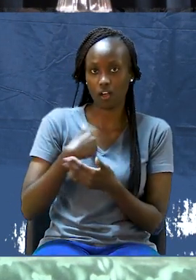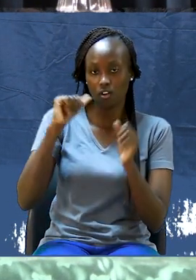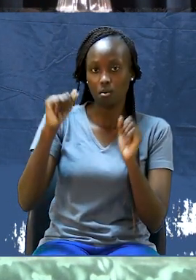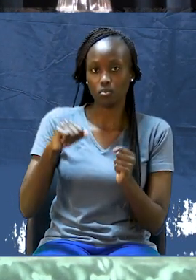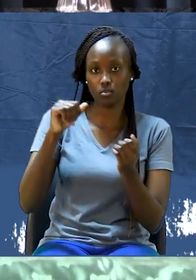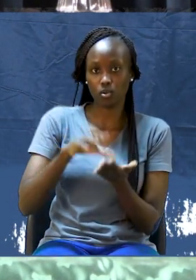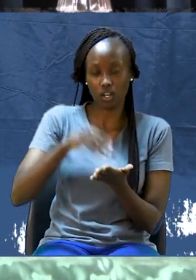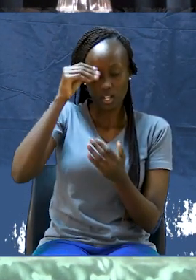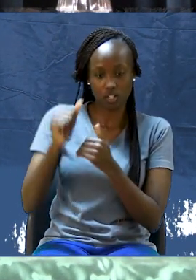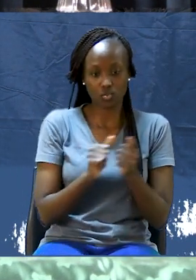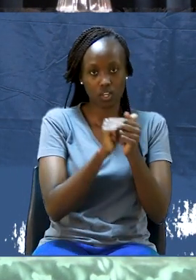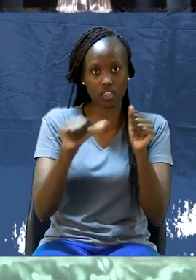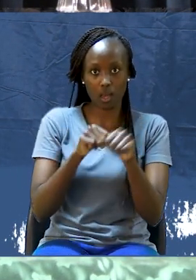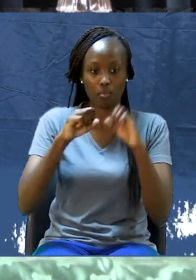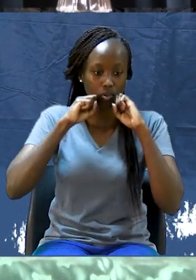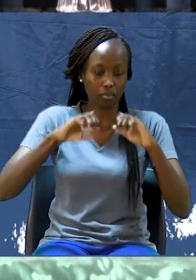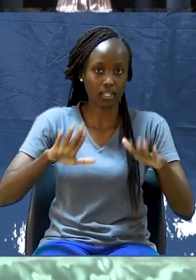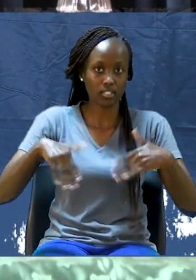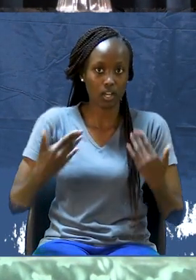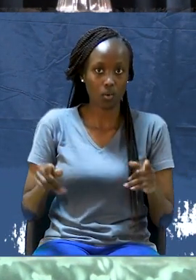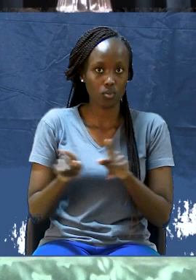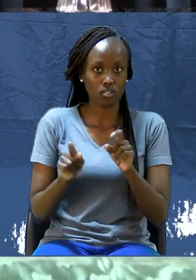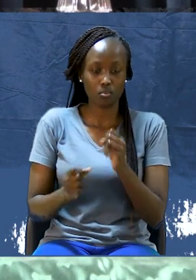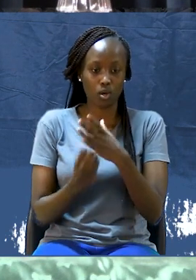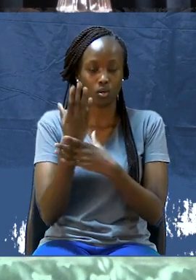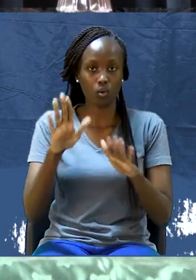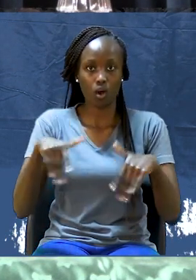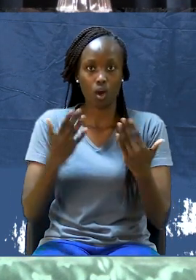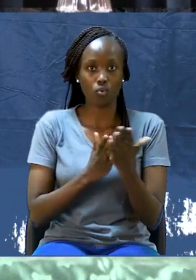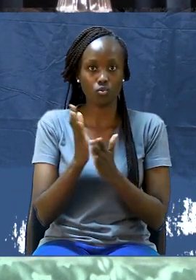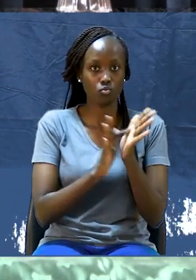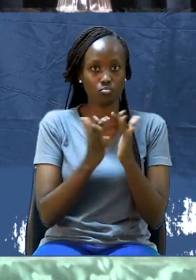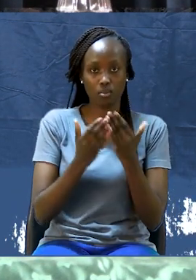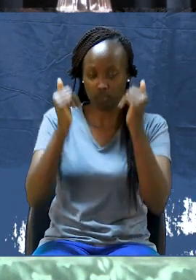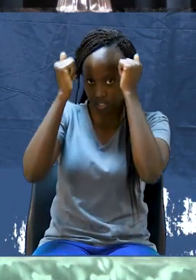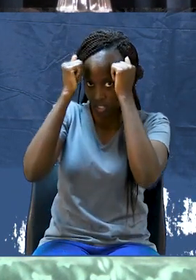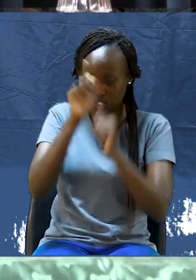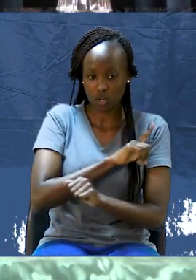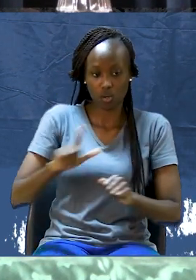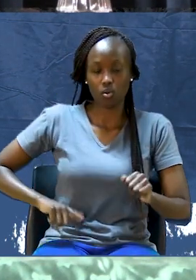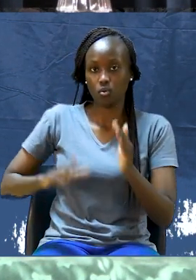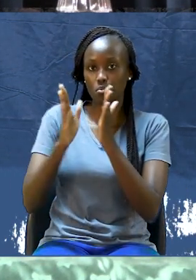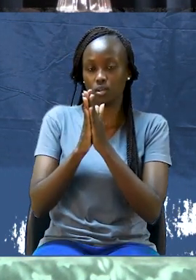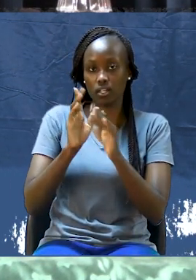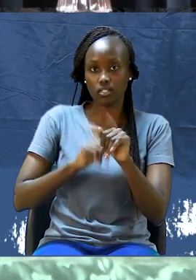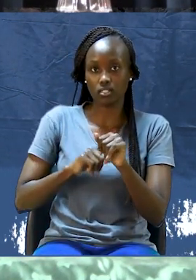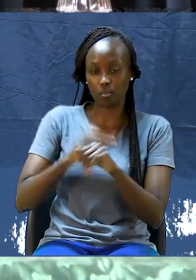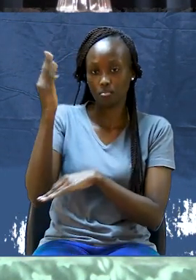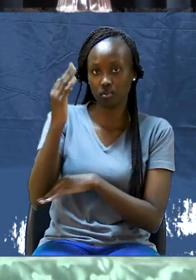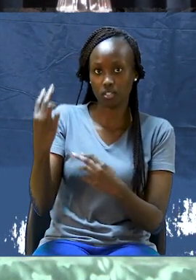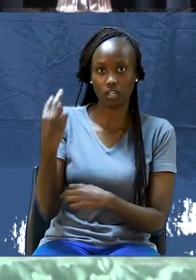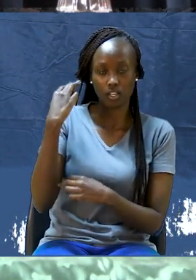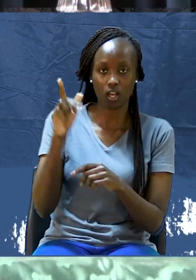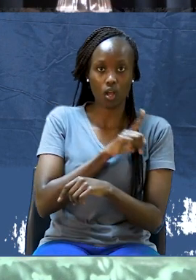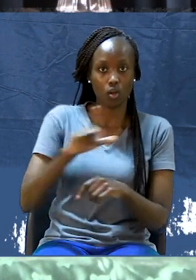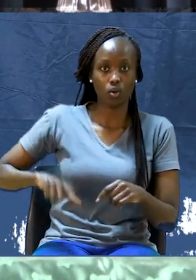on how to be blessed and how to be enriched through the study of your word. We ask that as we do this, would you help us by your